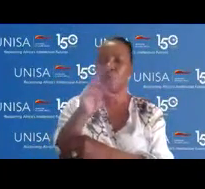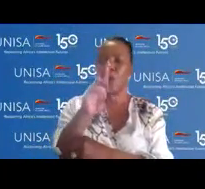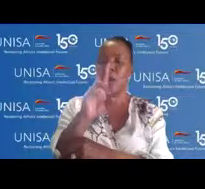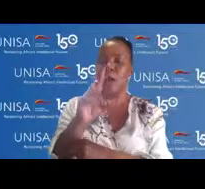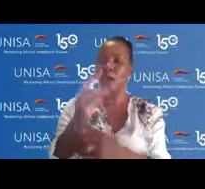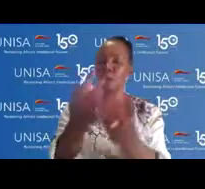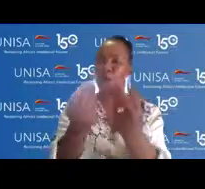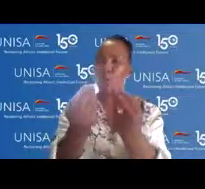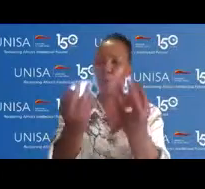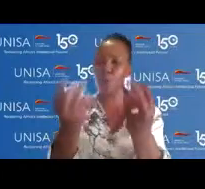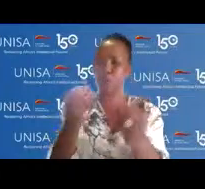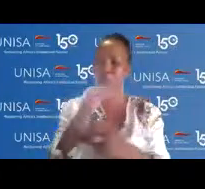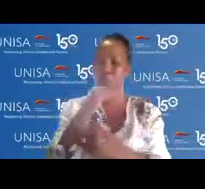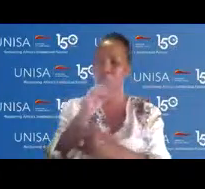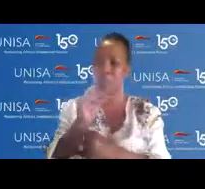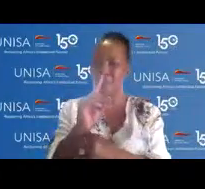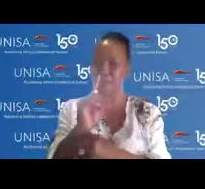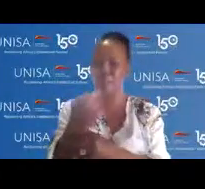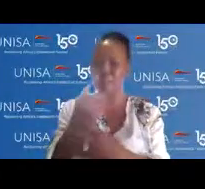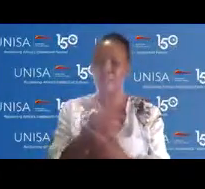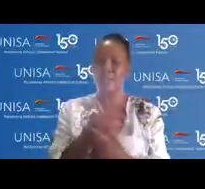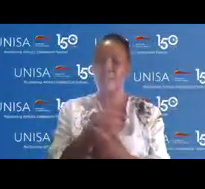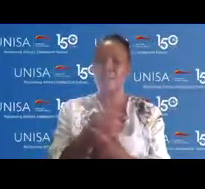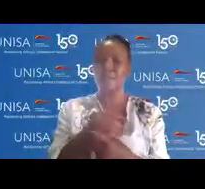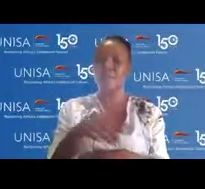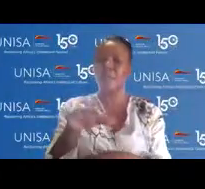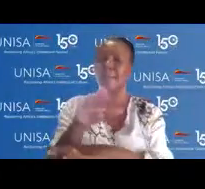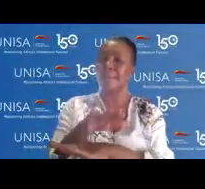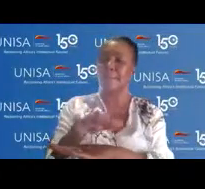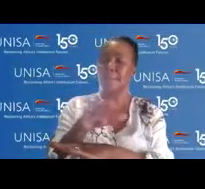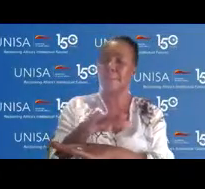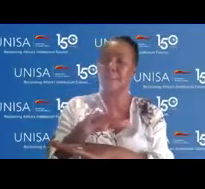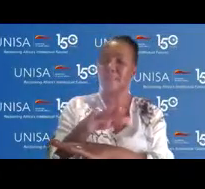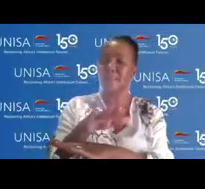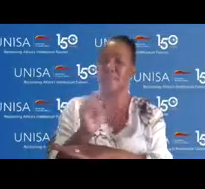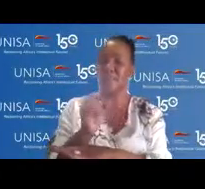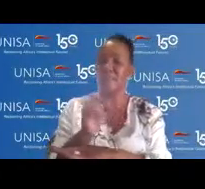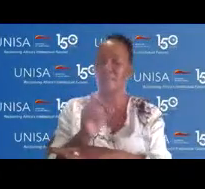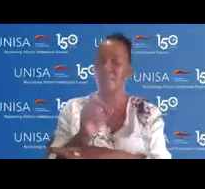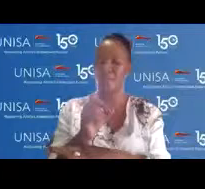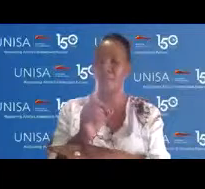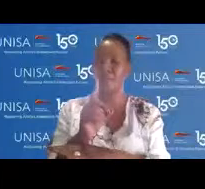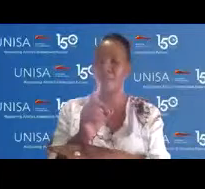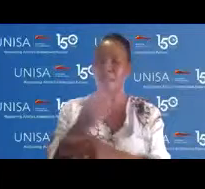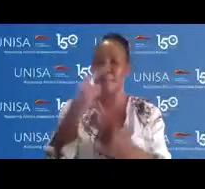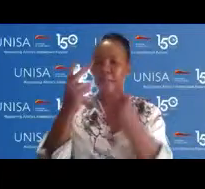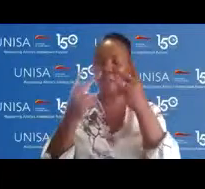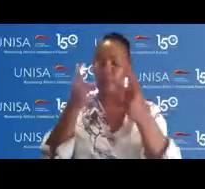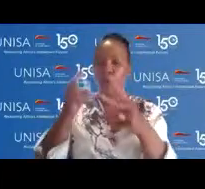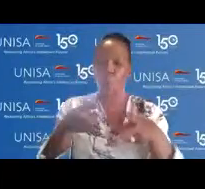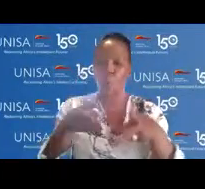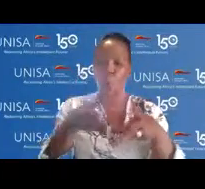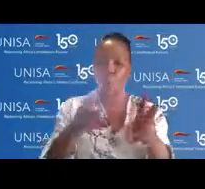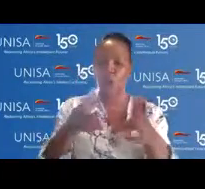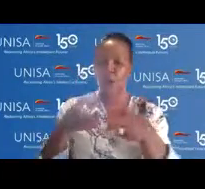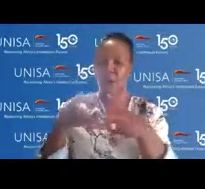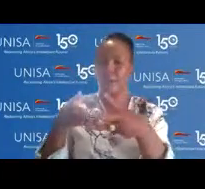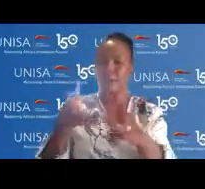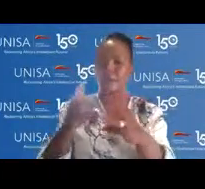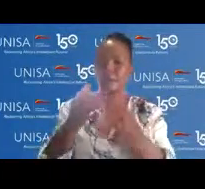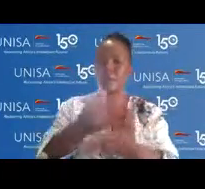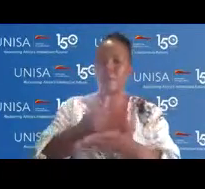So a QR code is basically a visual way of for devices to